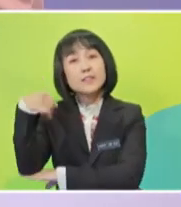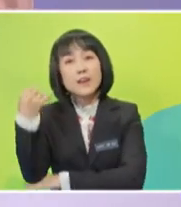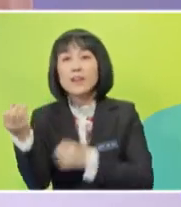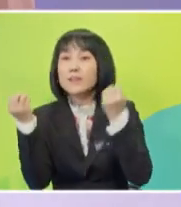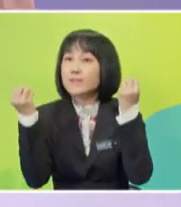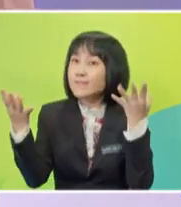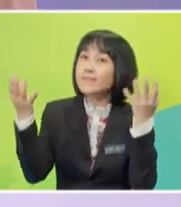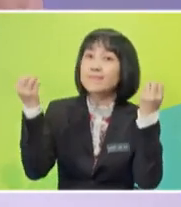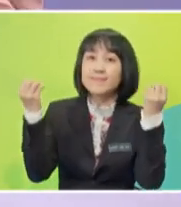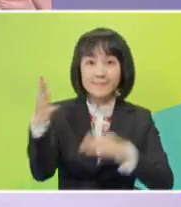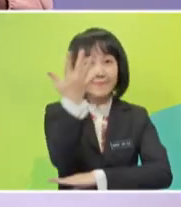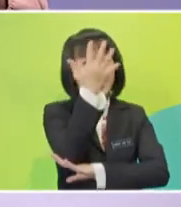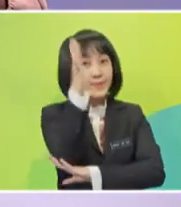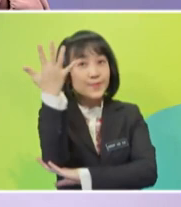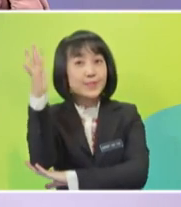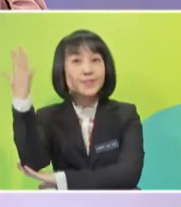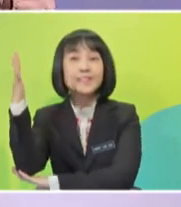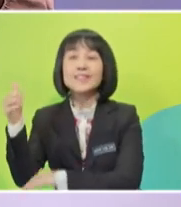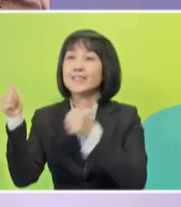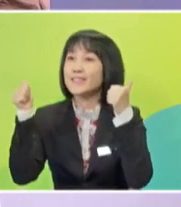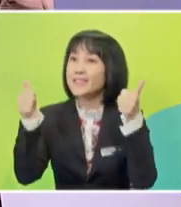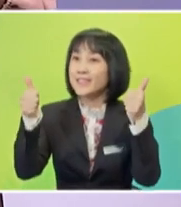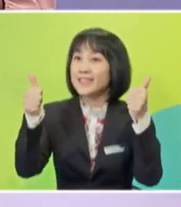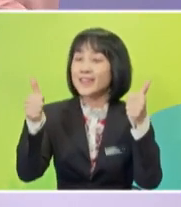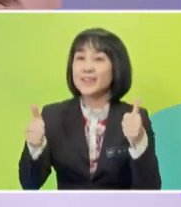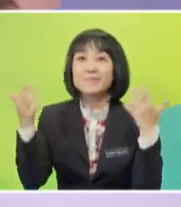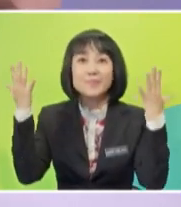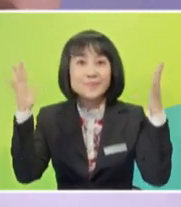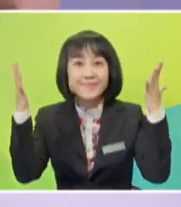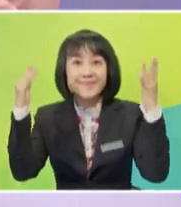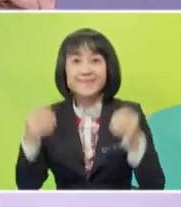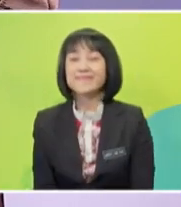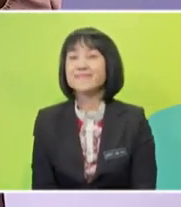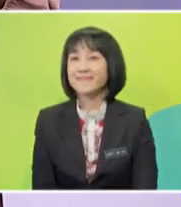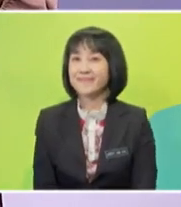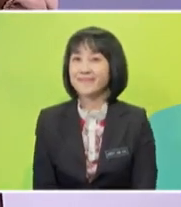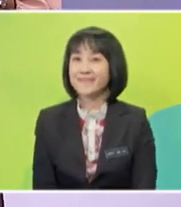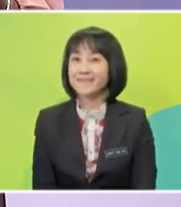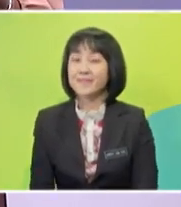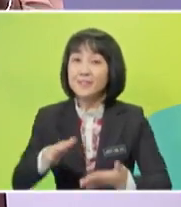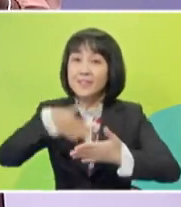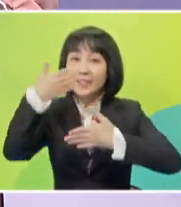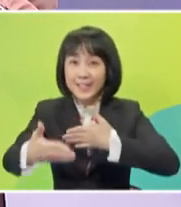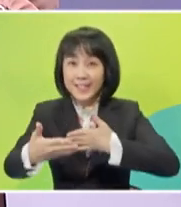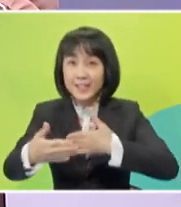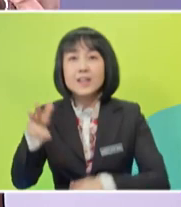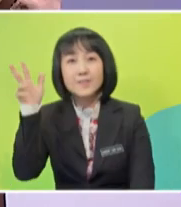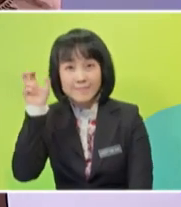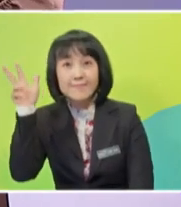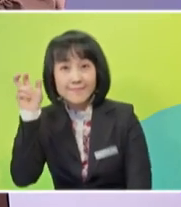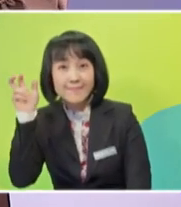of trees. Very well done. Bravo. Okay, we have a few more to go. Mm-hmm. Okay, the next one. Listen